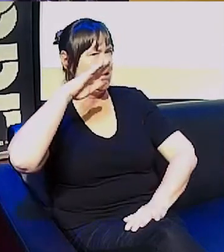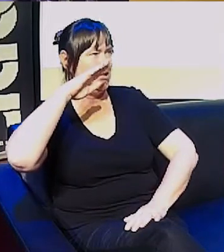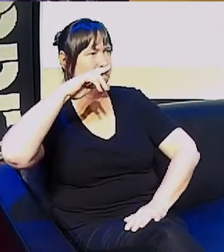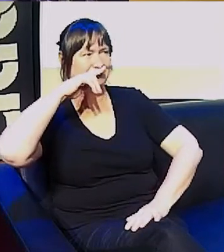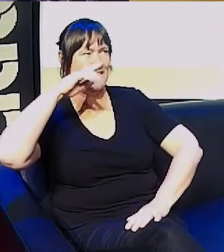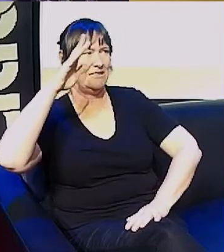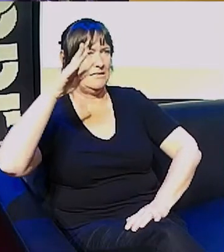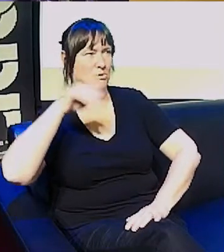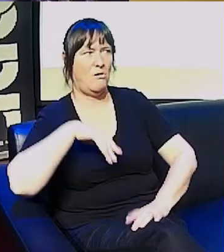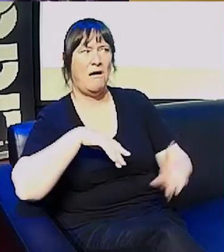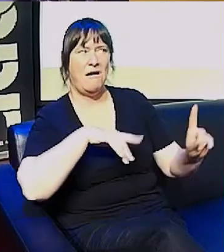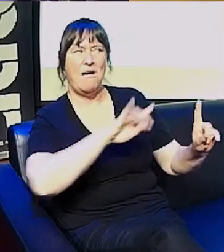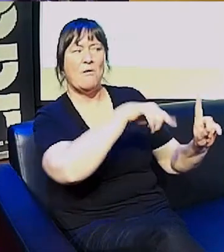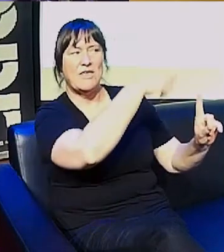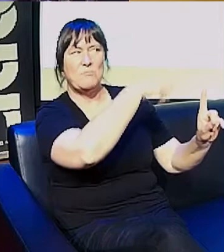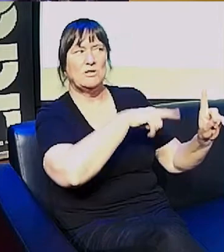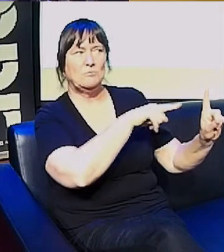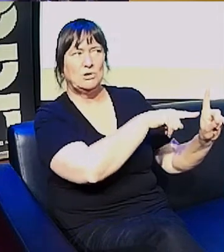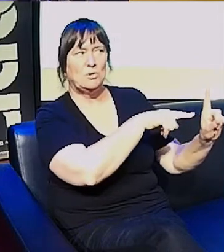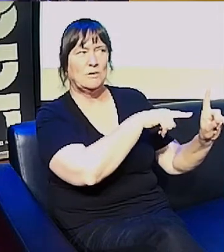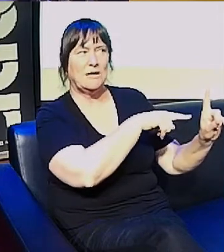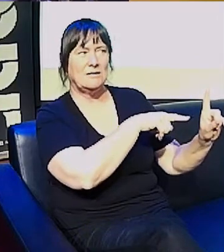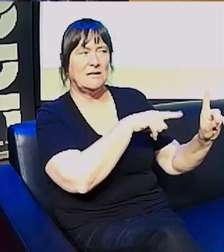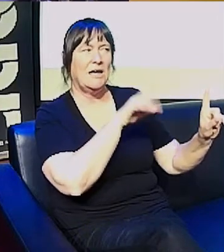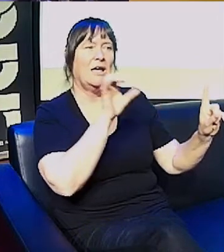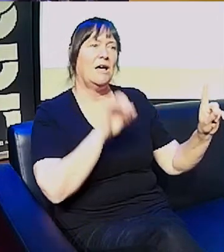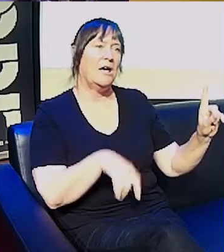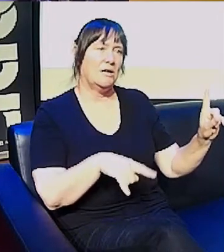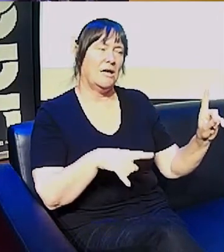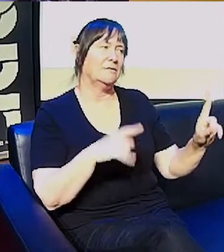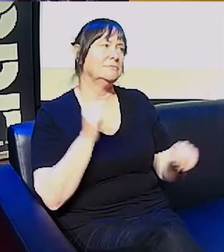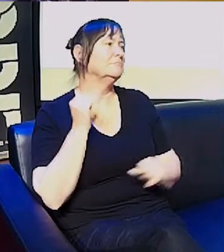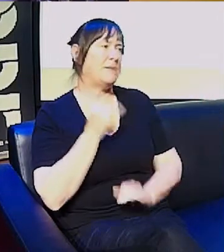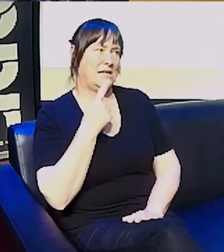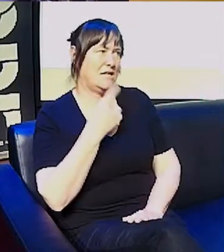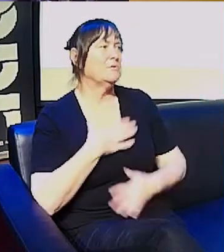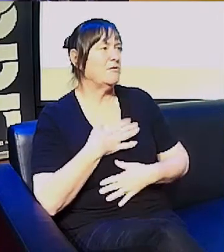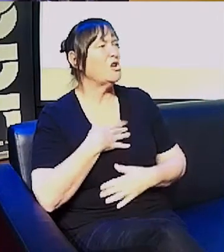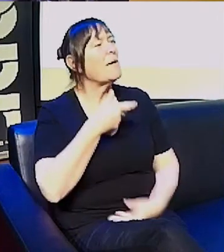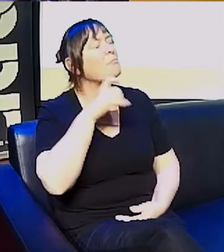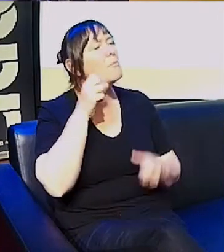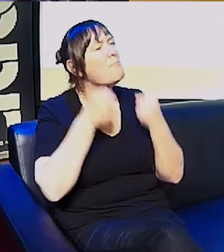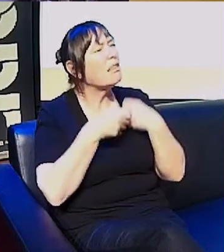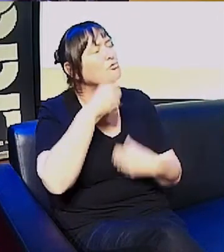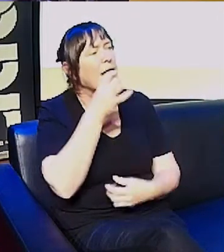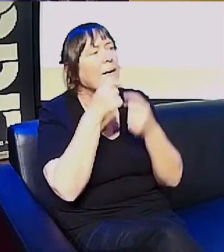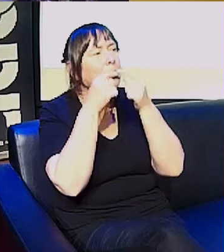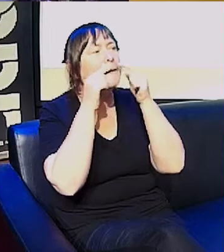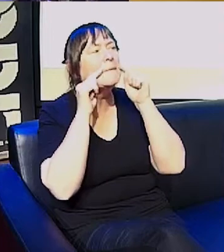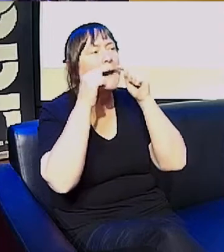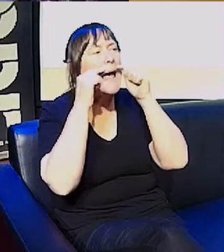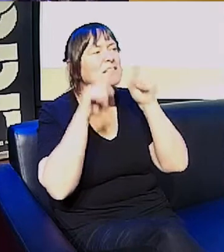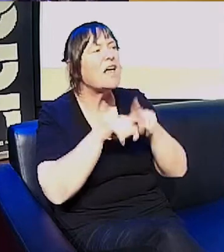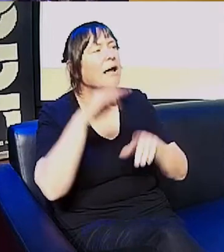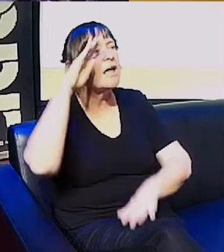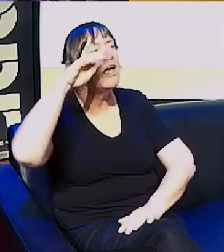doing that. And as for the milk moustache I had, yes, that was absolutely in bad taste. I completely agree. But I think it's very important